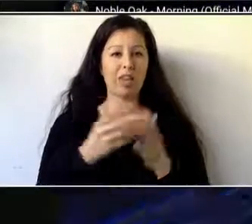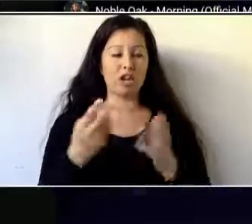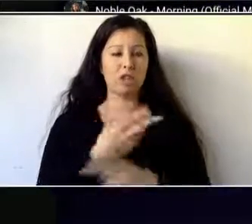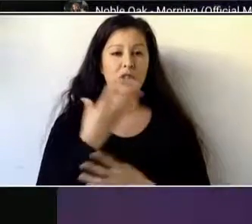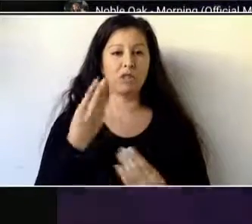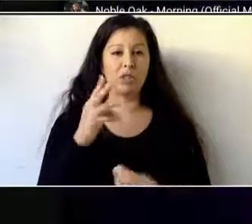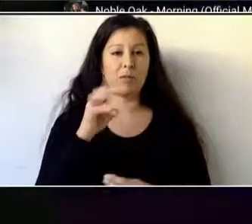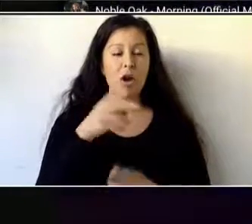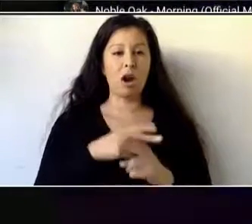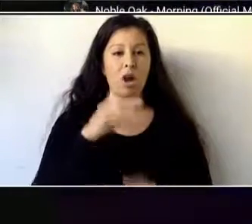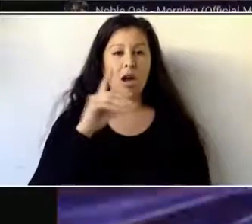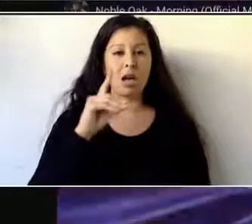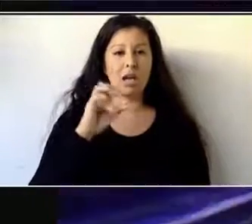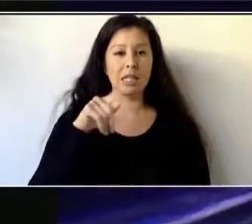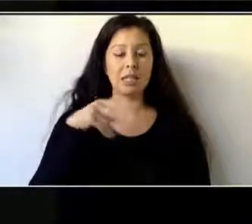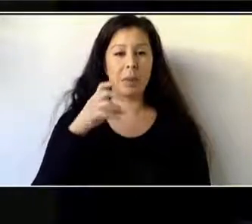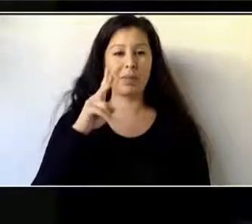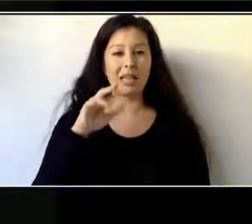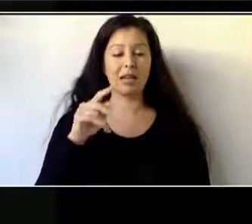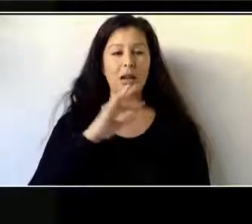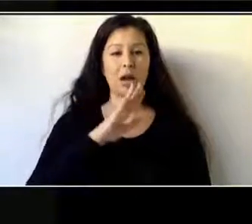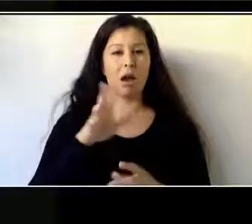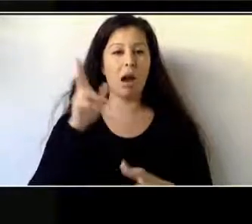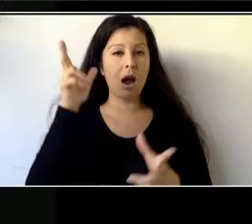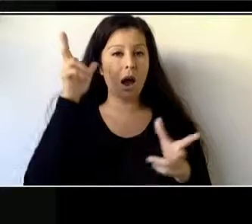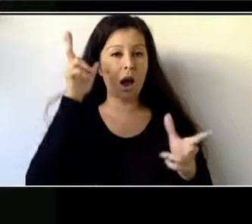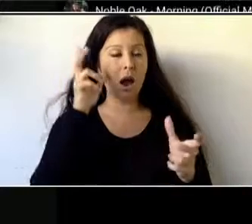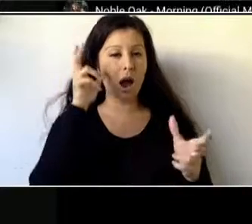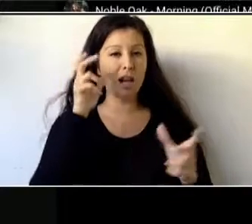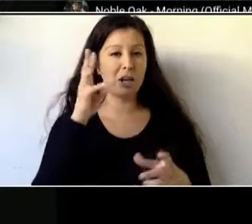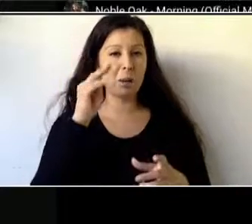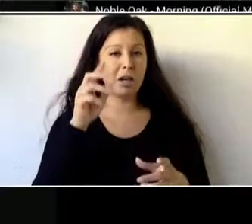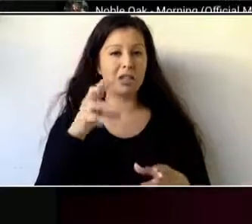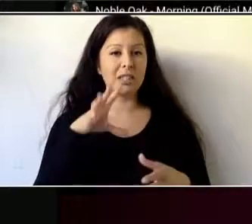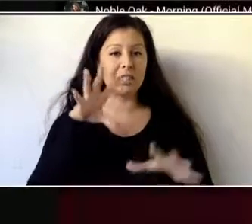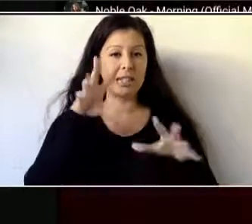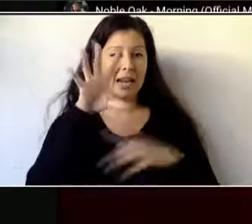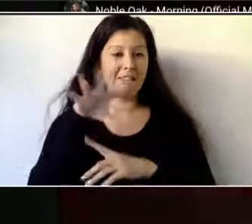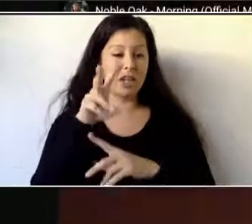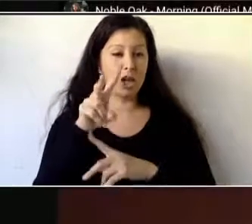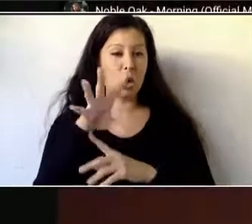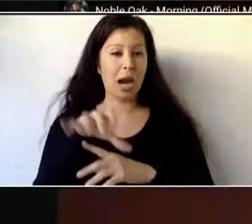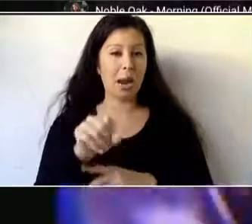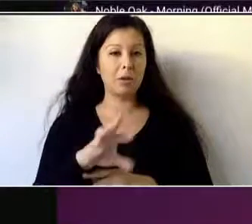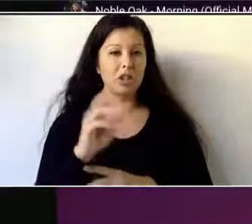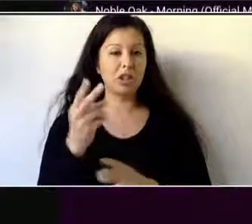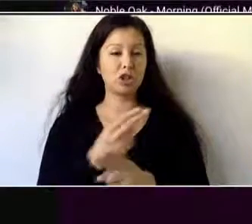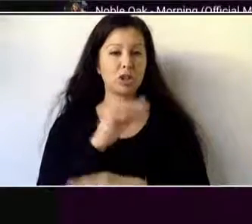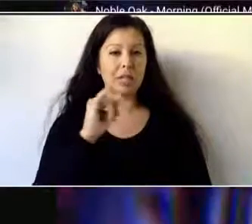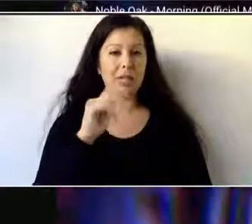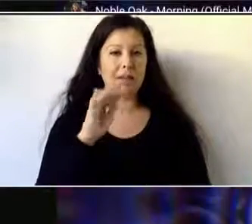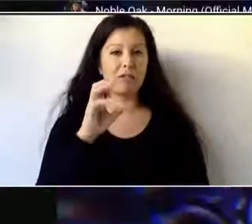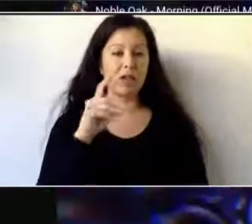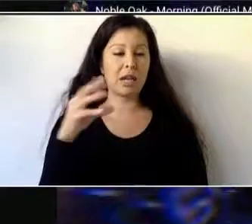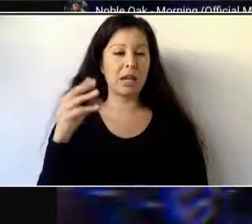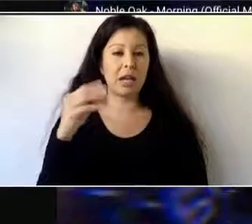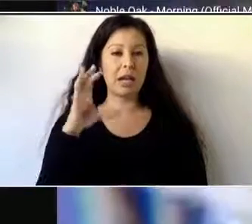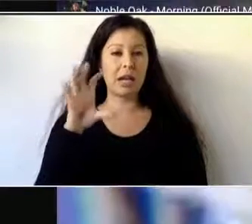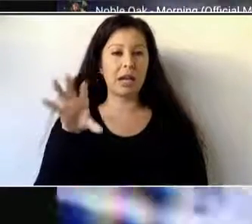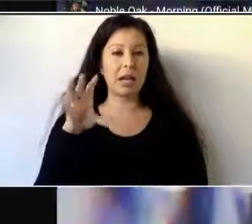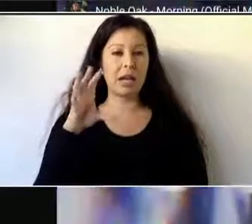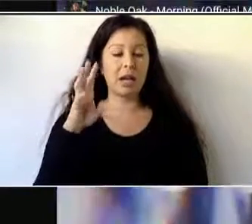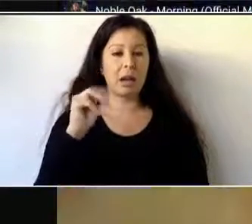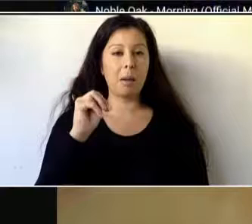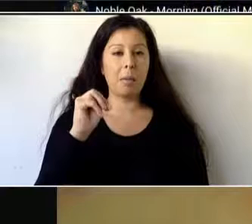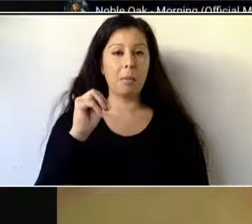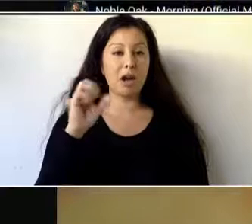called DepthKit. It's volumetric video capture. So it's like using like a infrared and camera, like the Microsoft